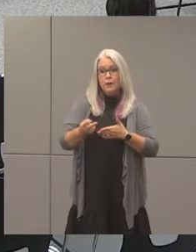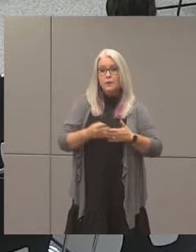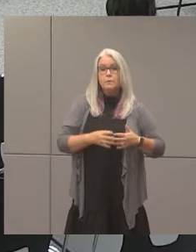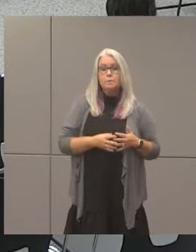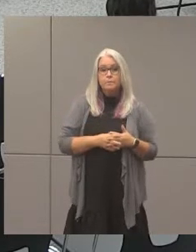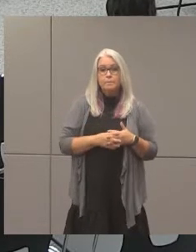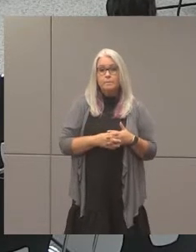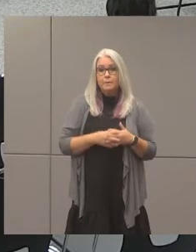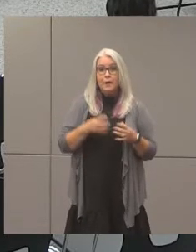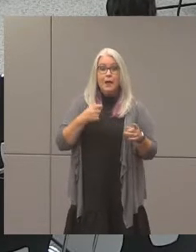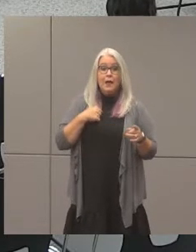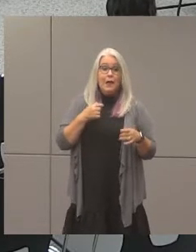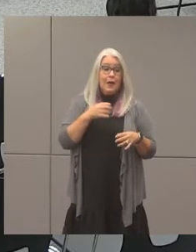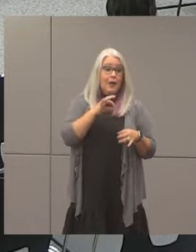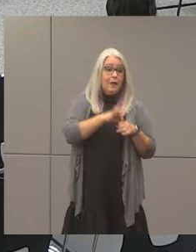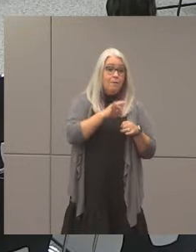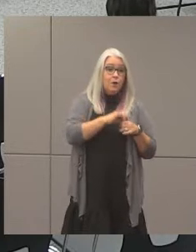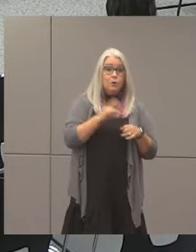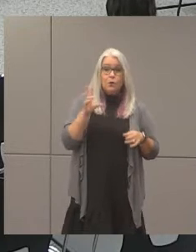I vote no.